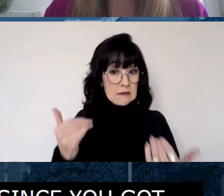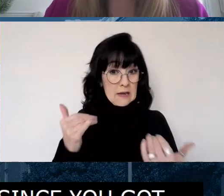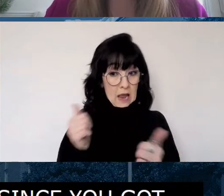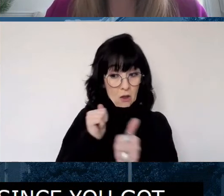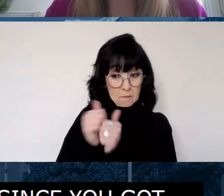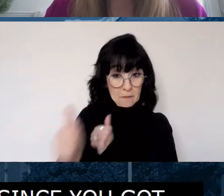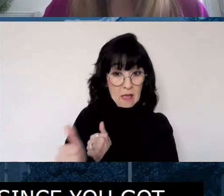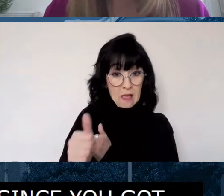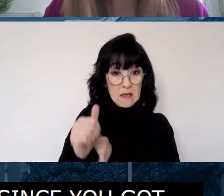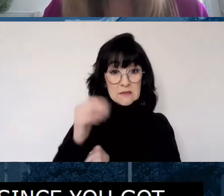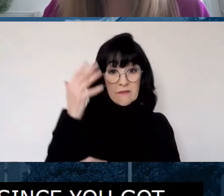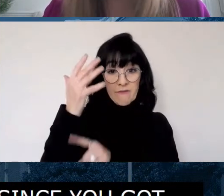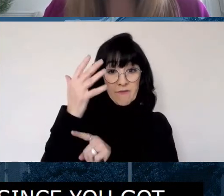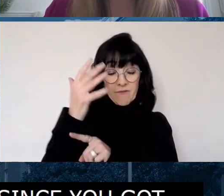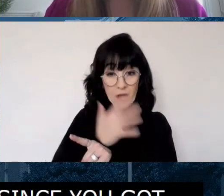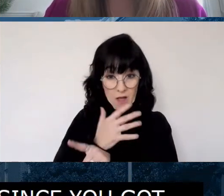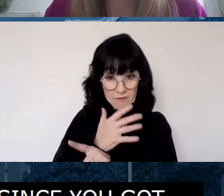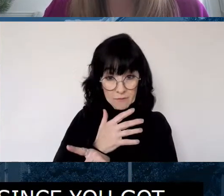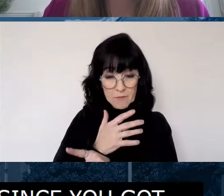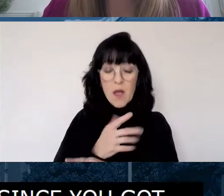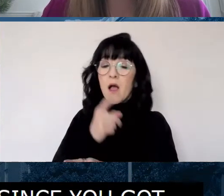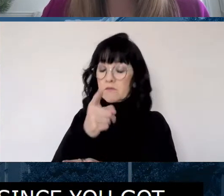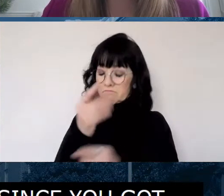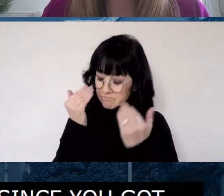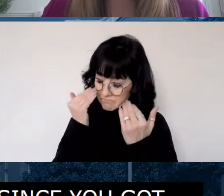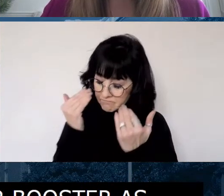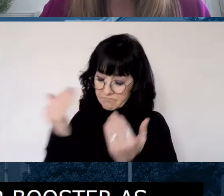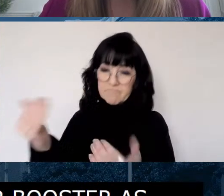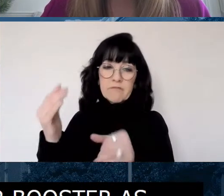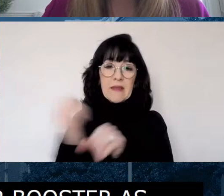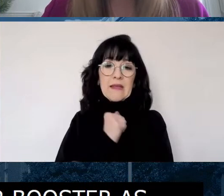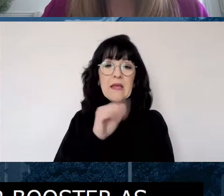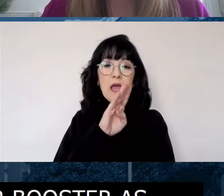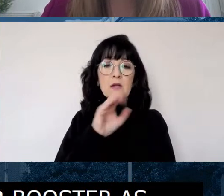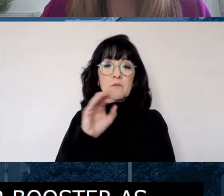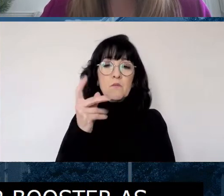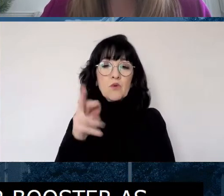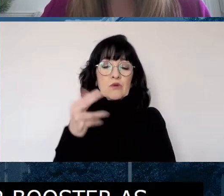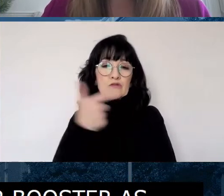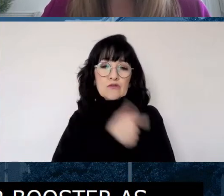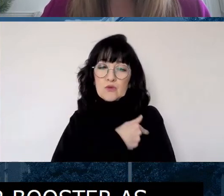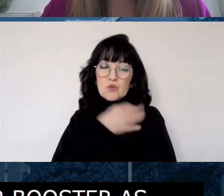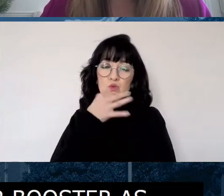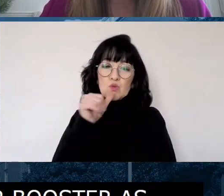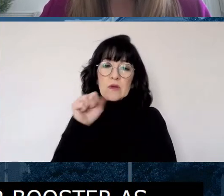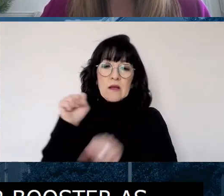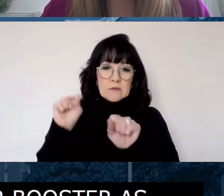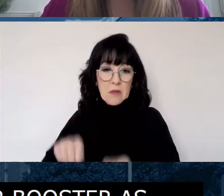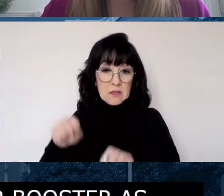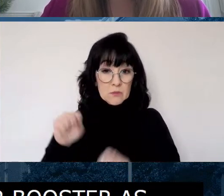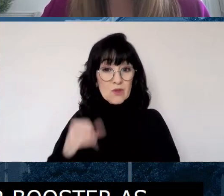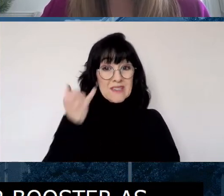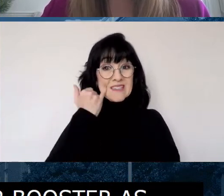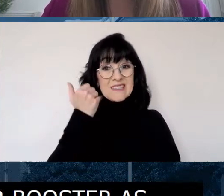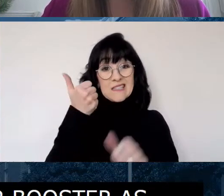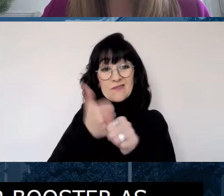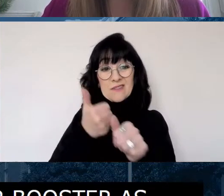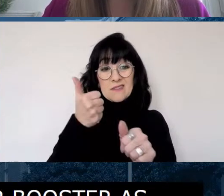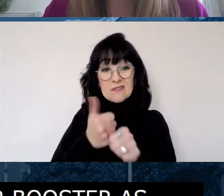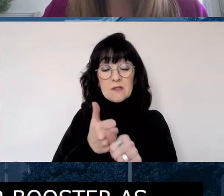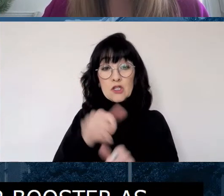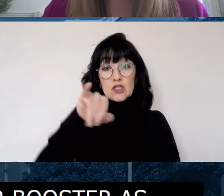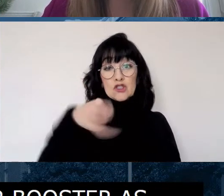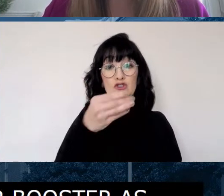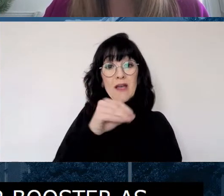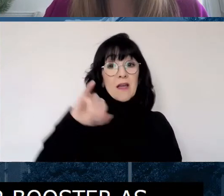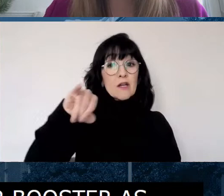dose of Moderna, you should get a booster as soon as possible. And if you receive J&J as your primary vaccine, and